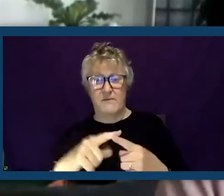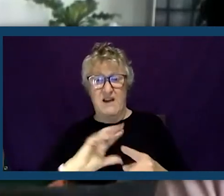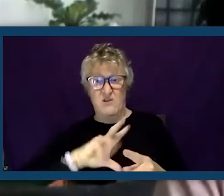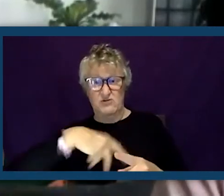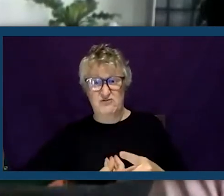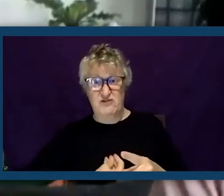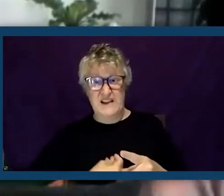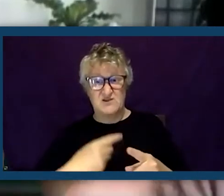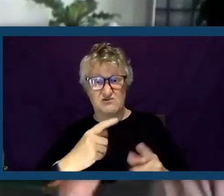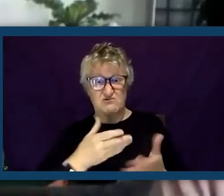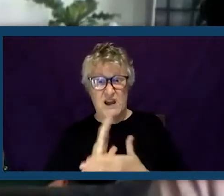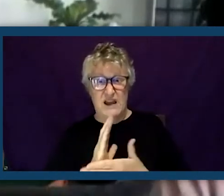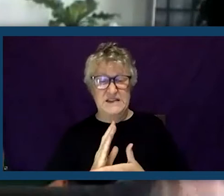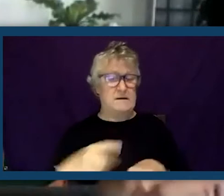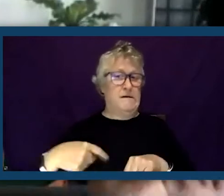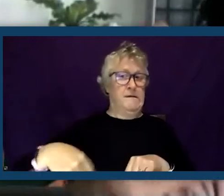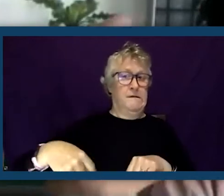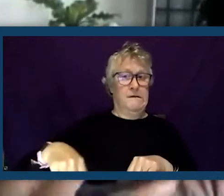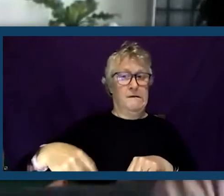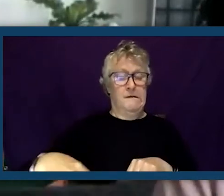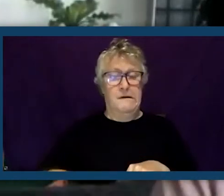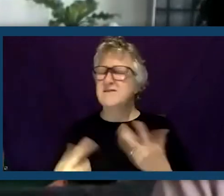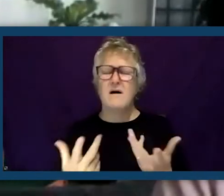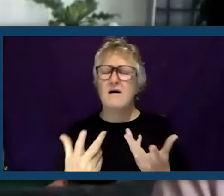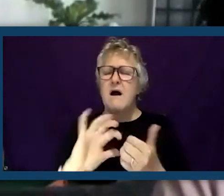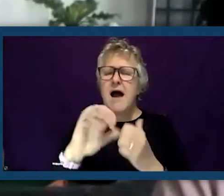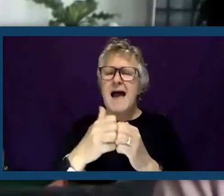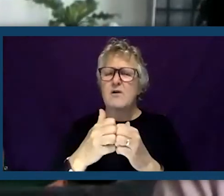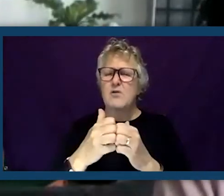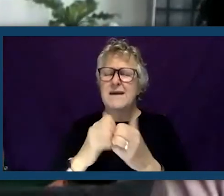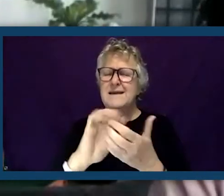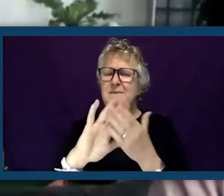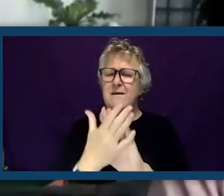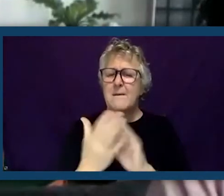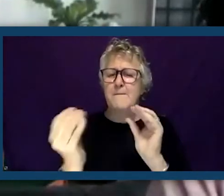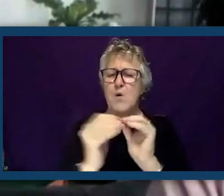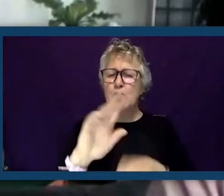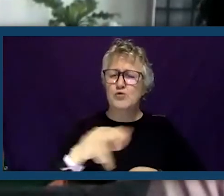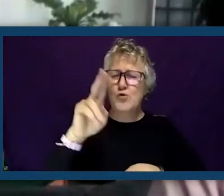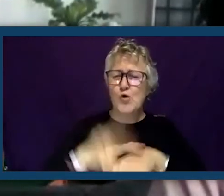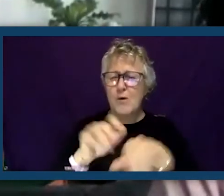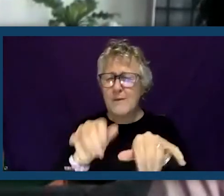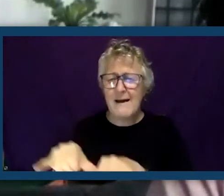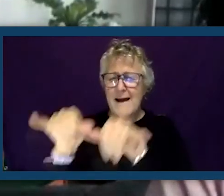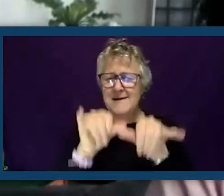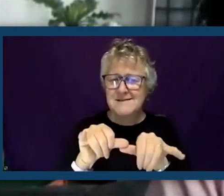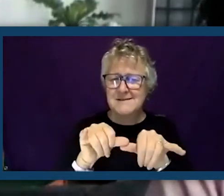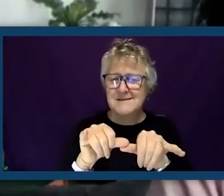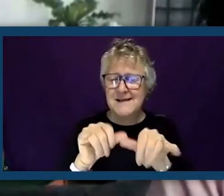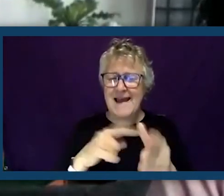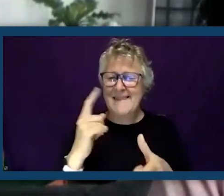marriage equality. And how do we just normalize, and as folks are coming out within their own communities, so that these aren't taboo